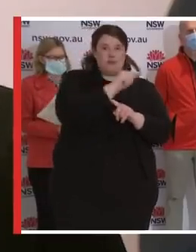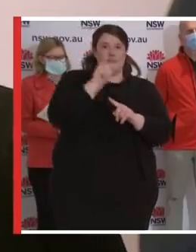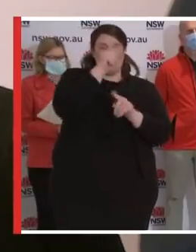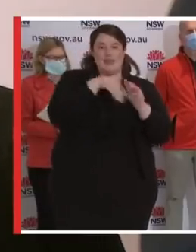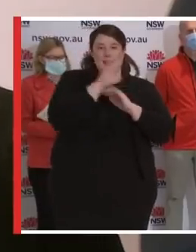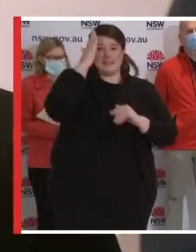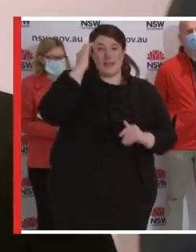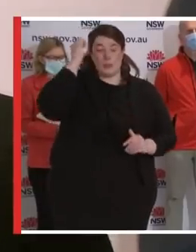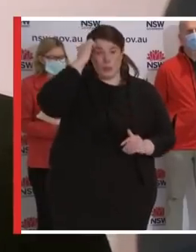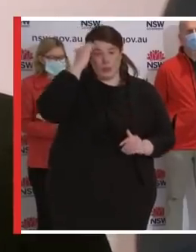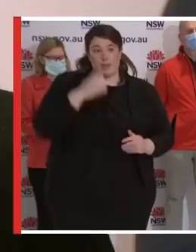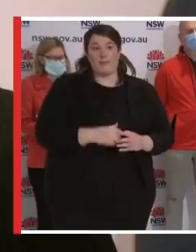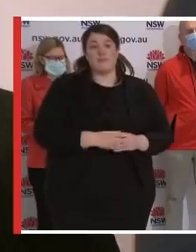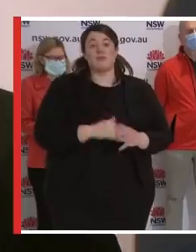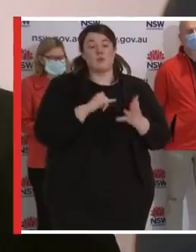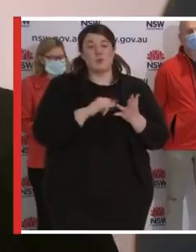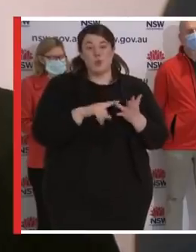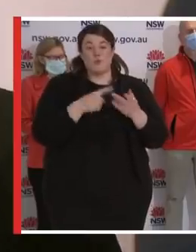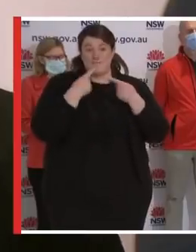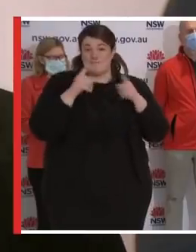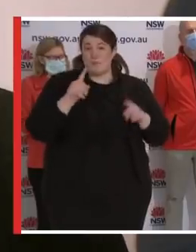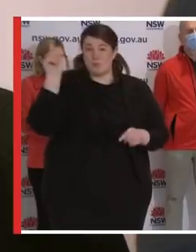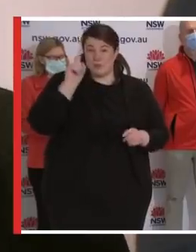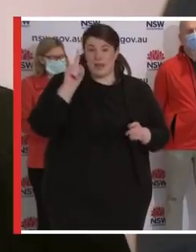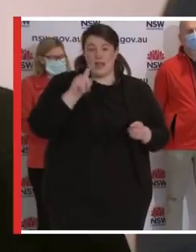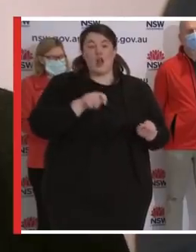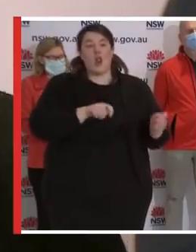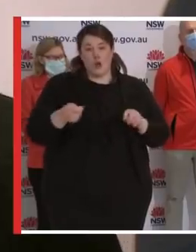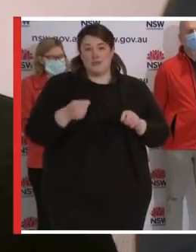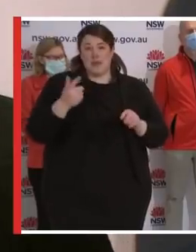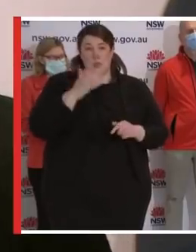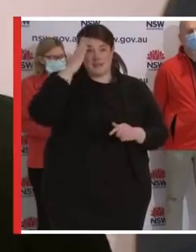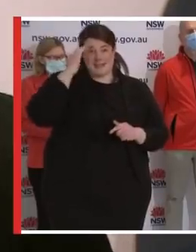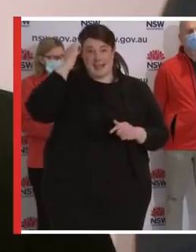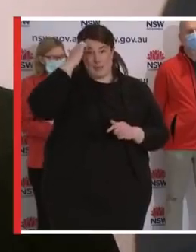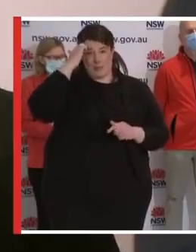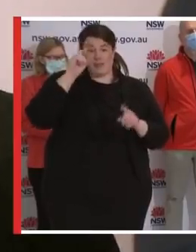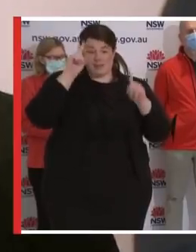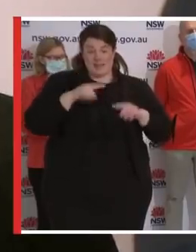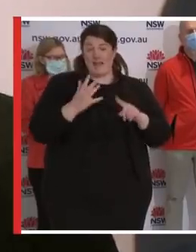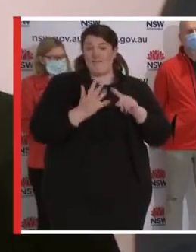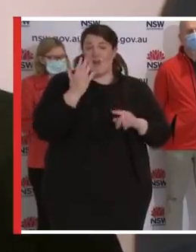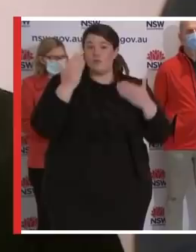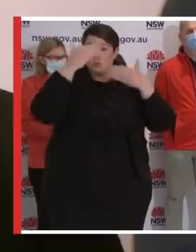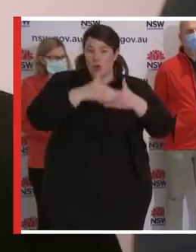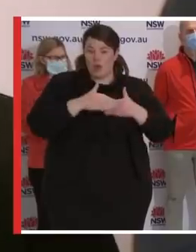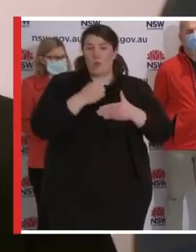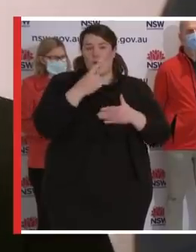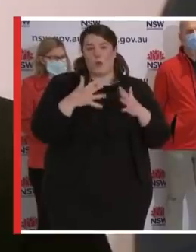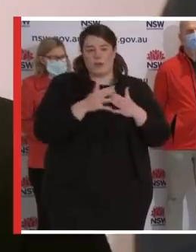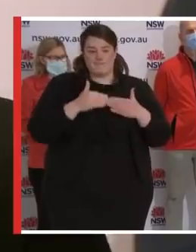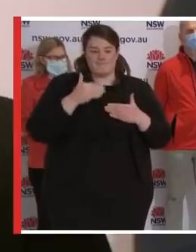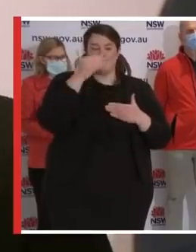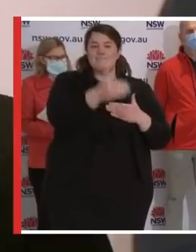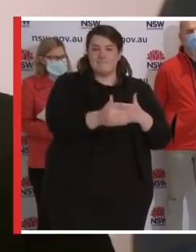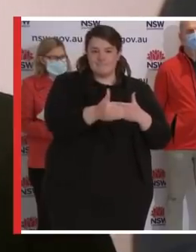health experts have recommended that we lock down Tamworth for 1 week, starting from 5 o'clock today. I understand there's already been discussions with